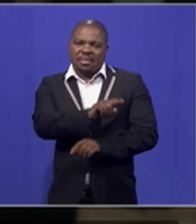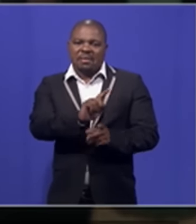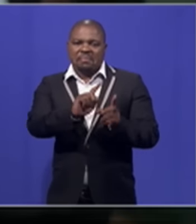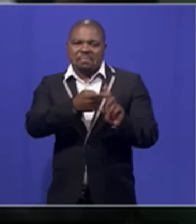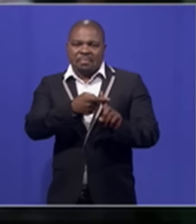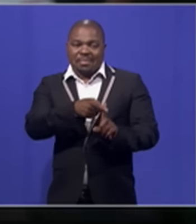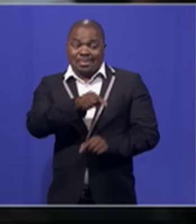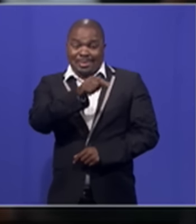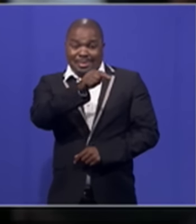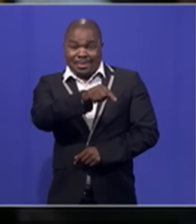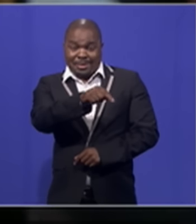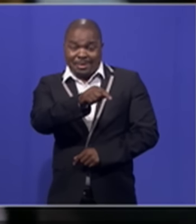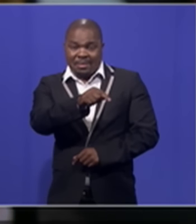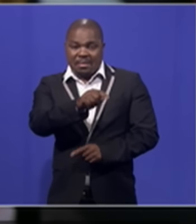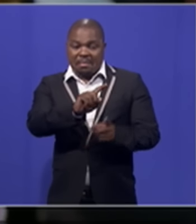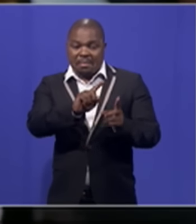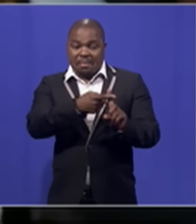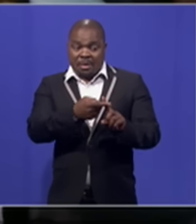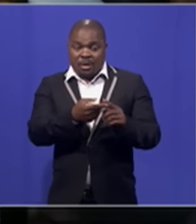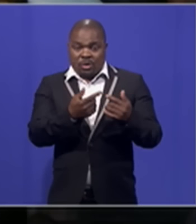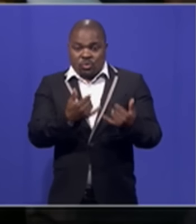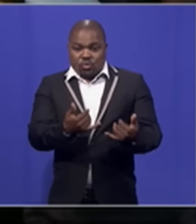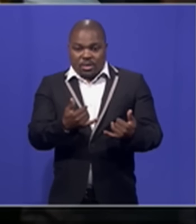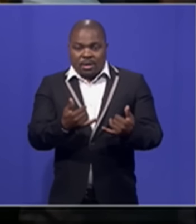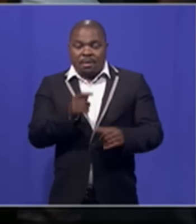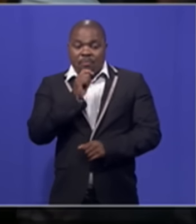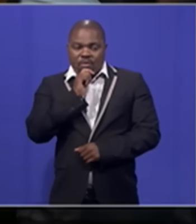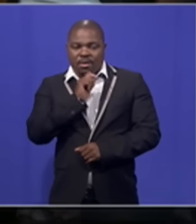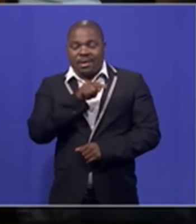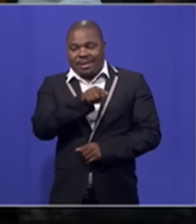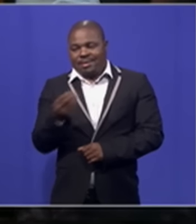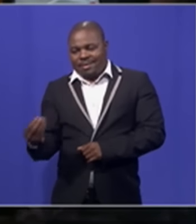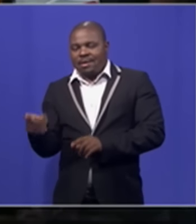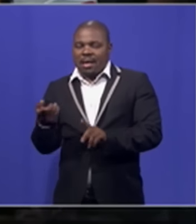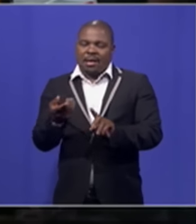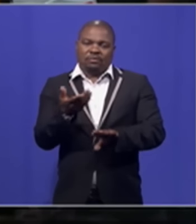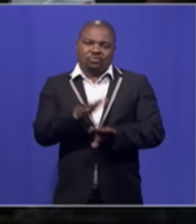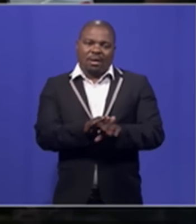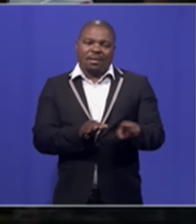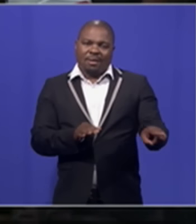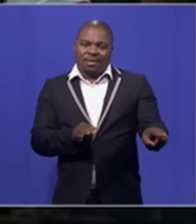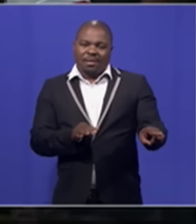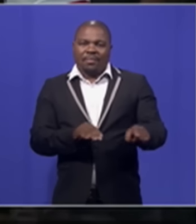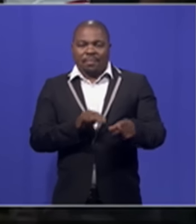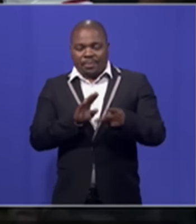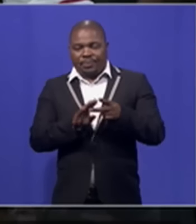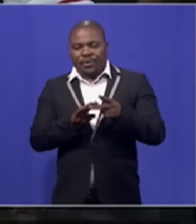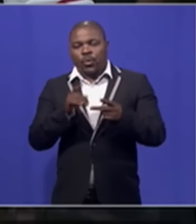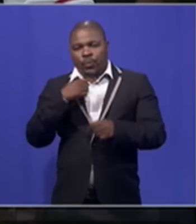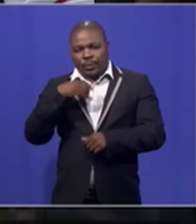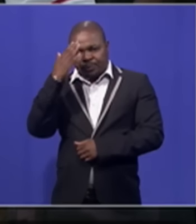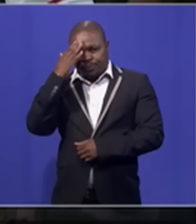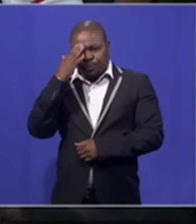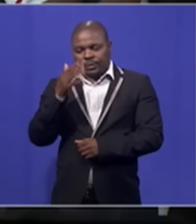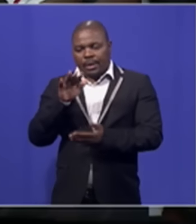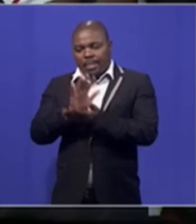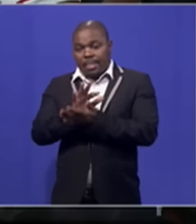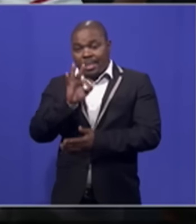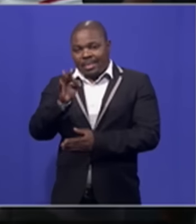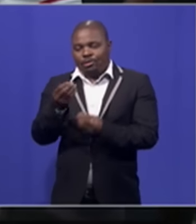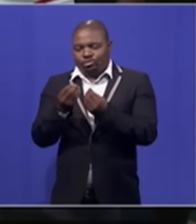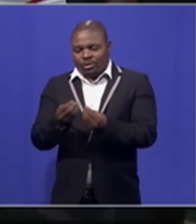hlokofetseng mo kotsing e re boneng e diragala mo moshong se re se tsebang ke hore bana ba le 13